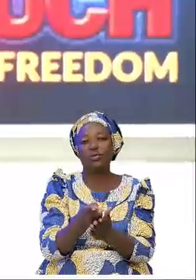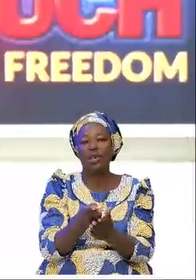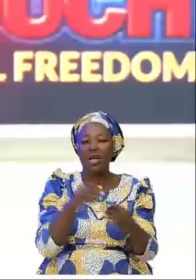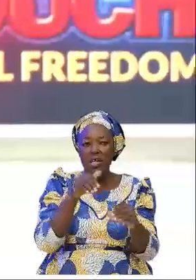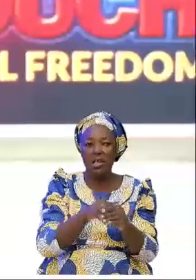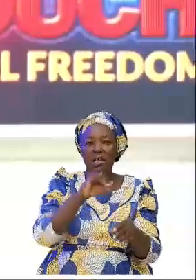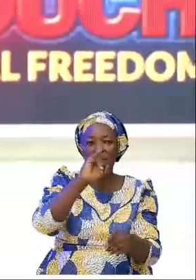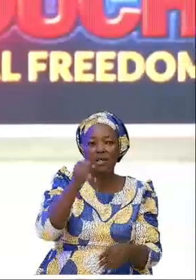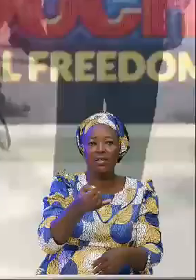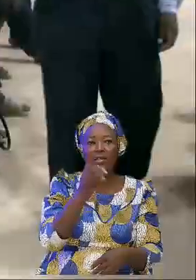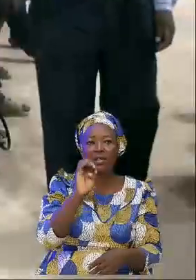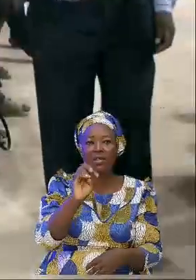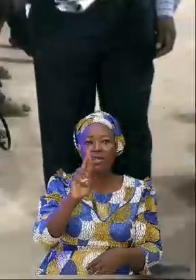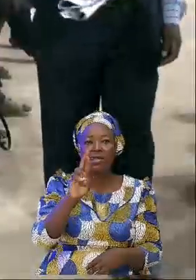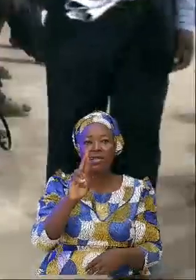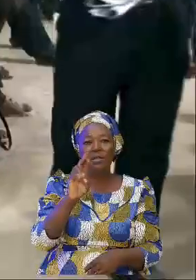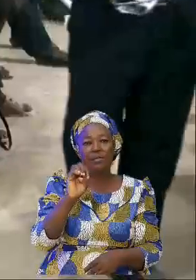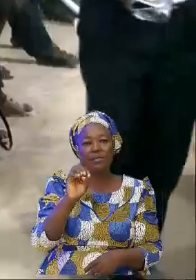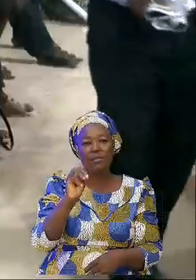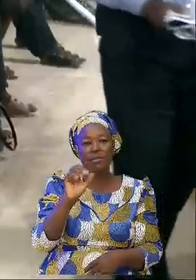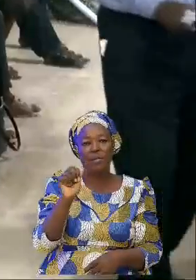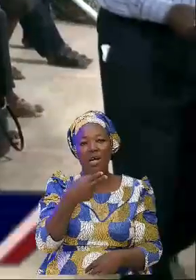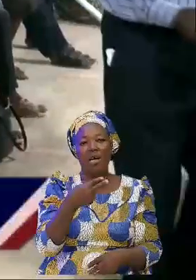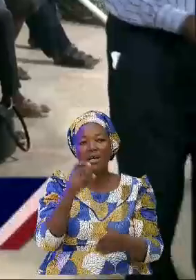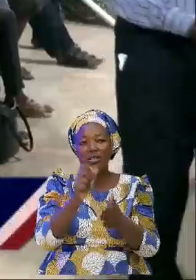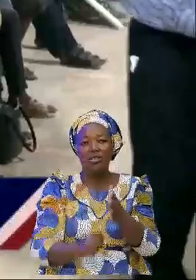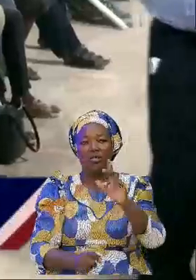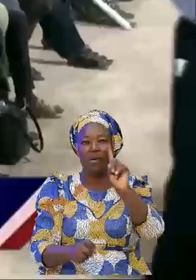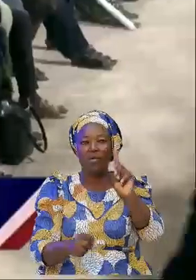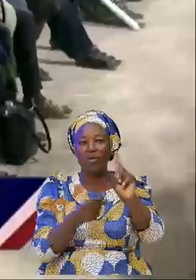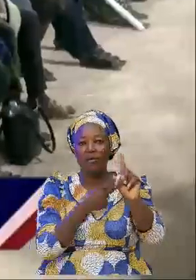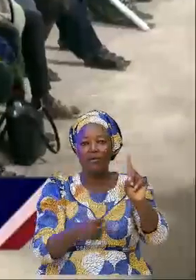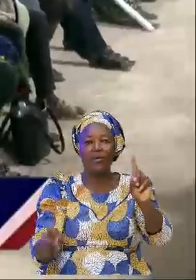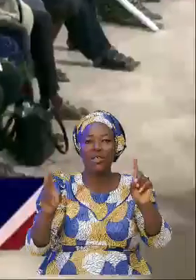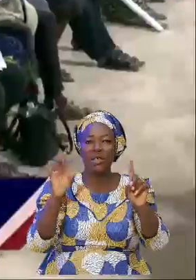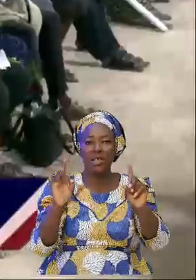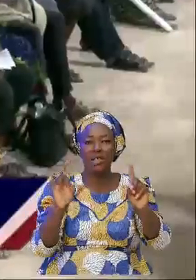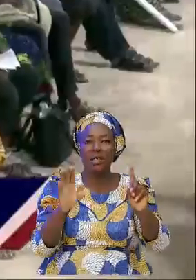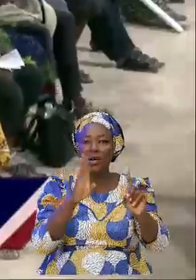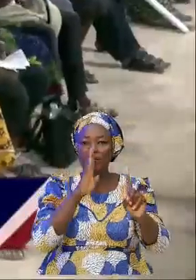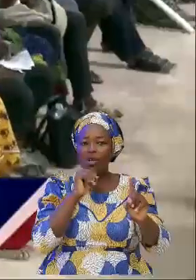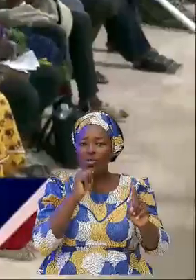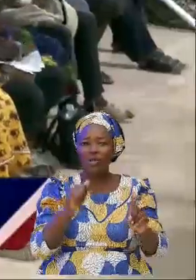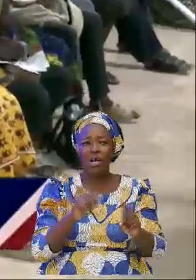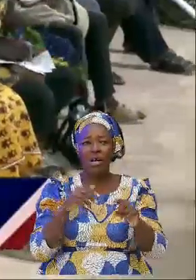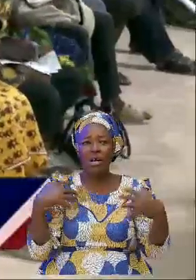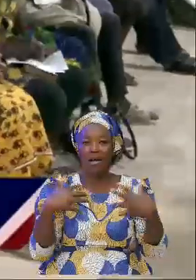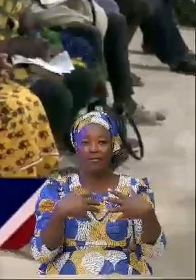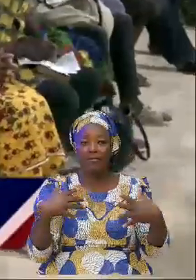that declared truth. Look at Jeremiah chapter 1,